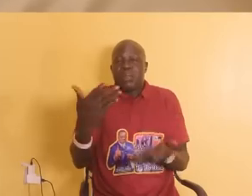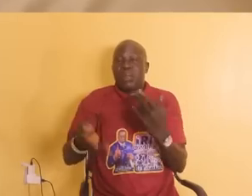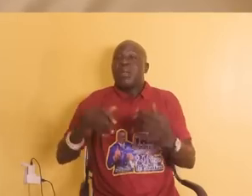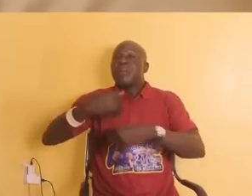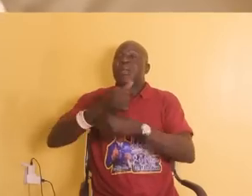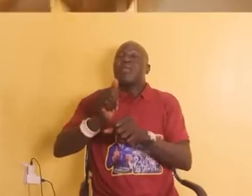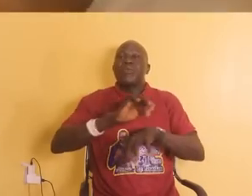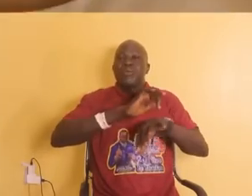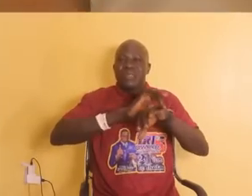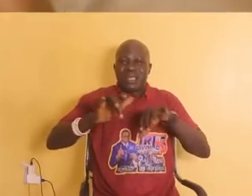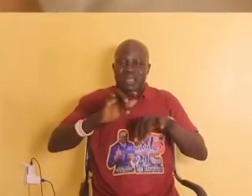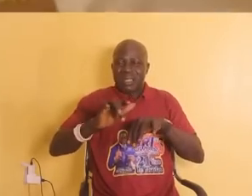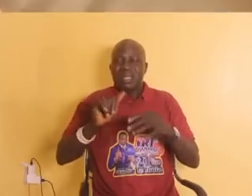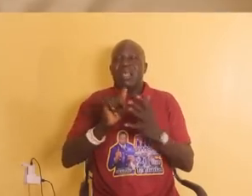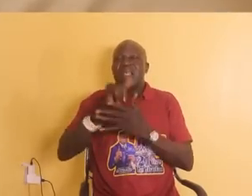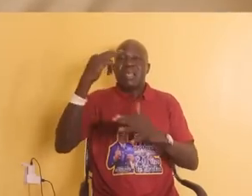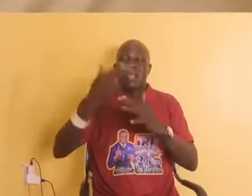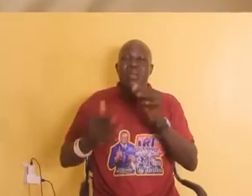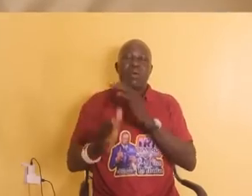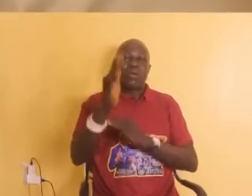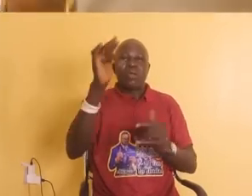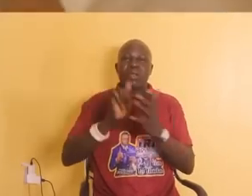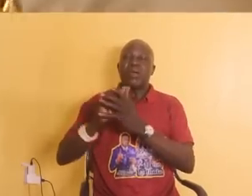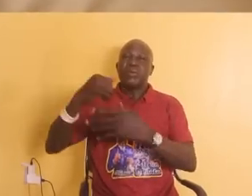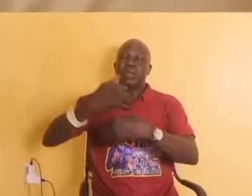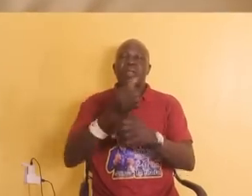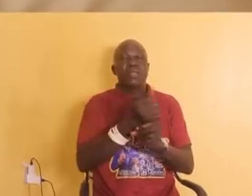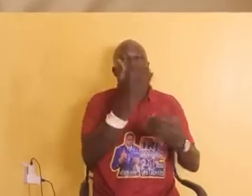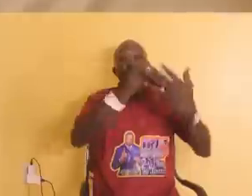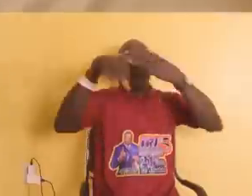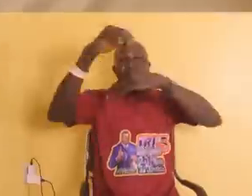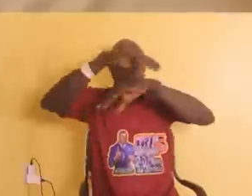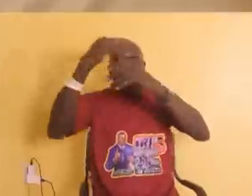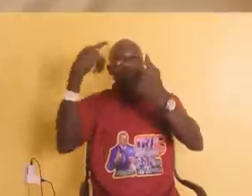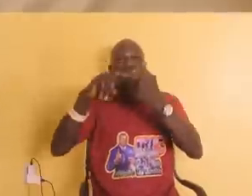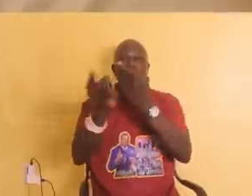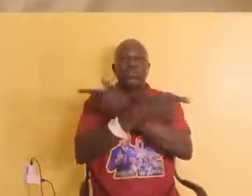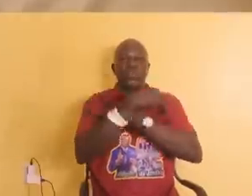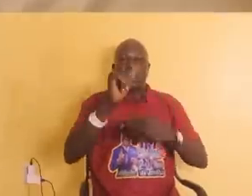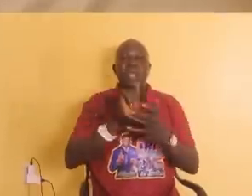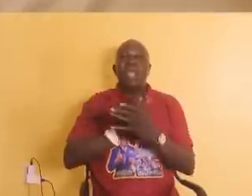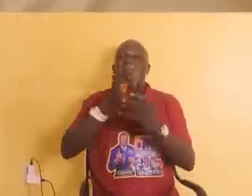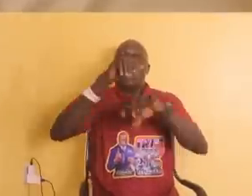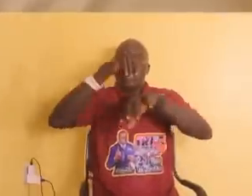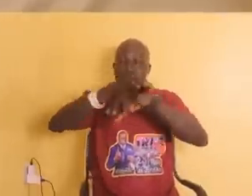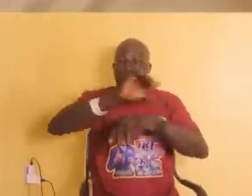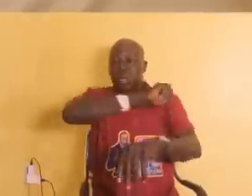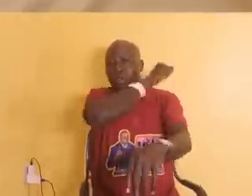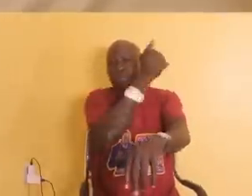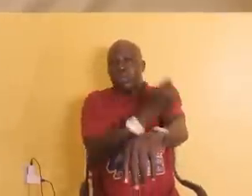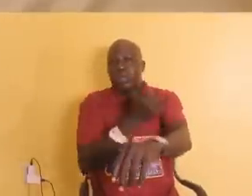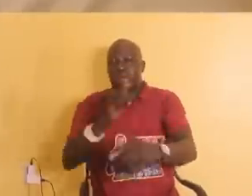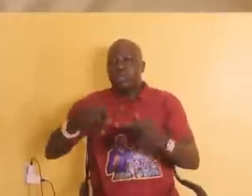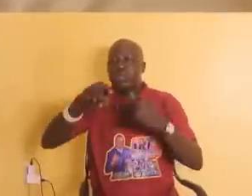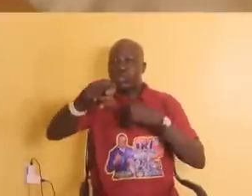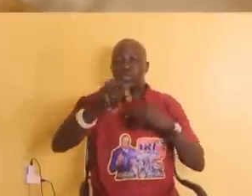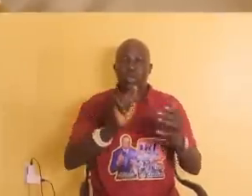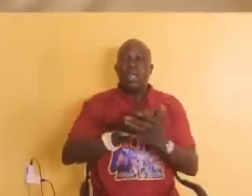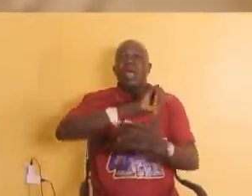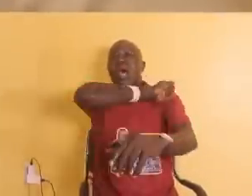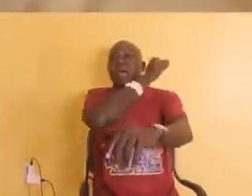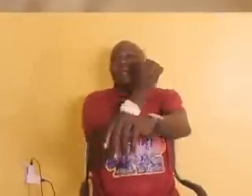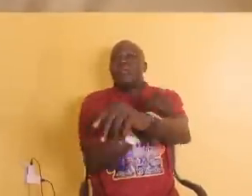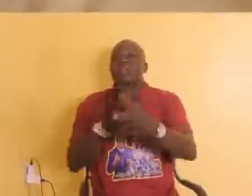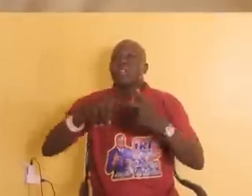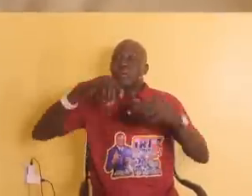that they make a desert. Ni oruko Oluwa to da ye ati. From today ends. Ye mo ra ase sibe. I send for the authority. Ase ti